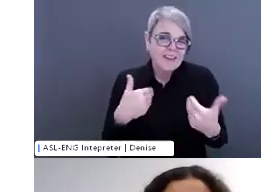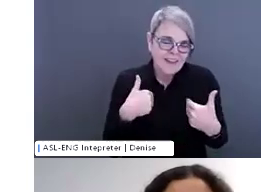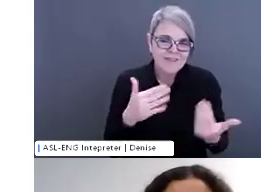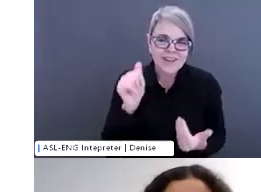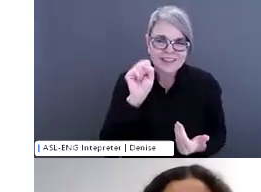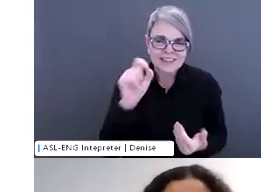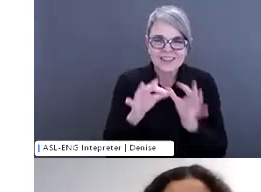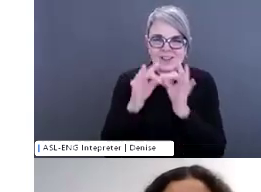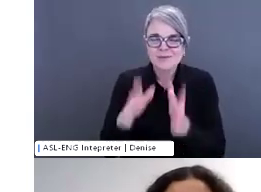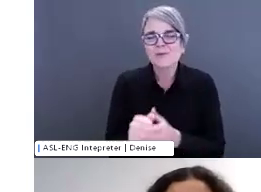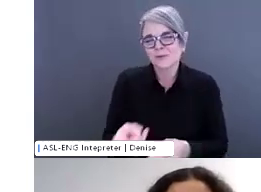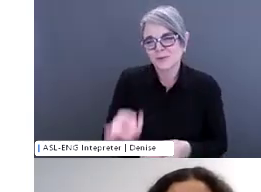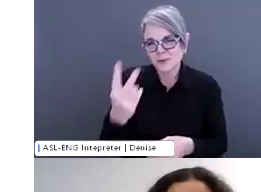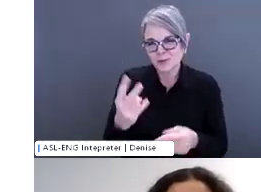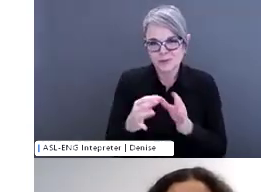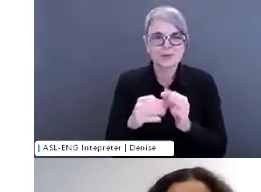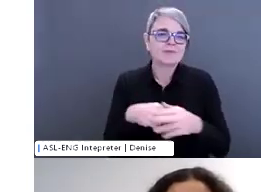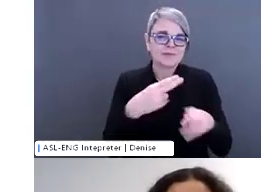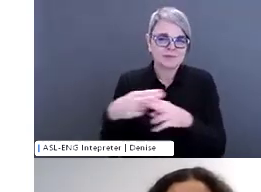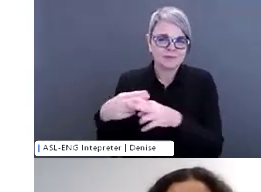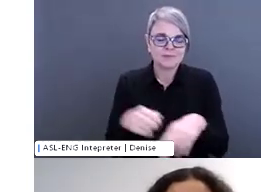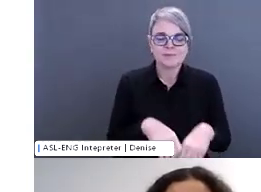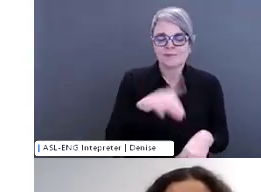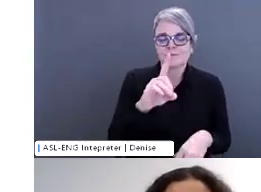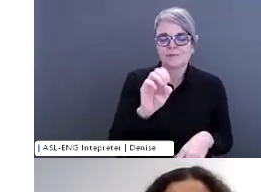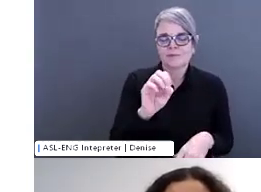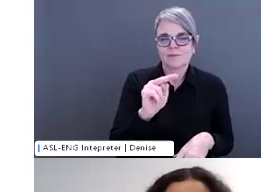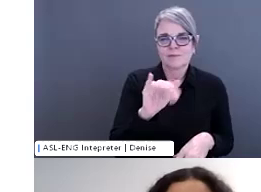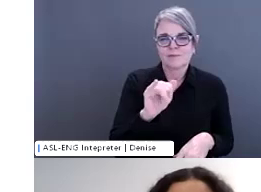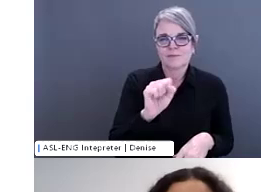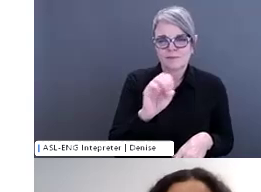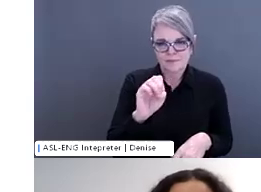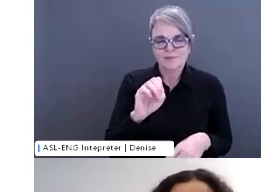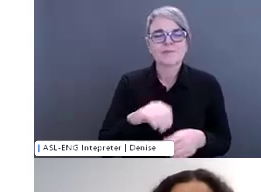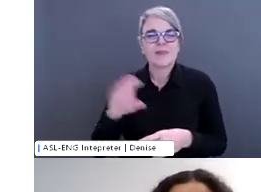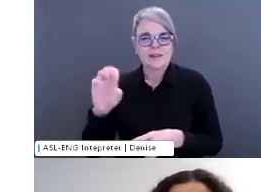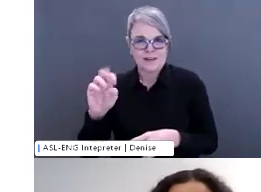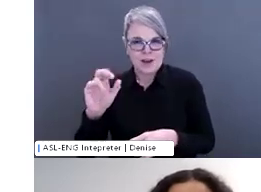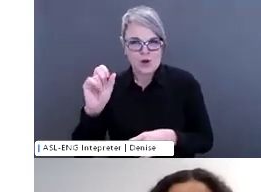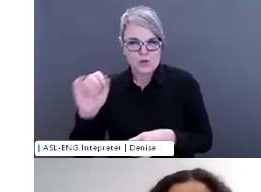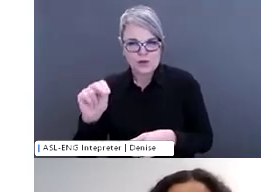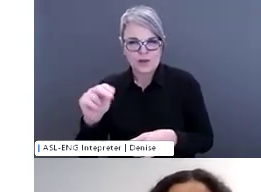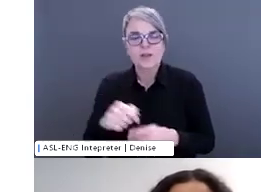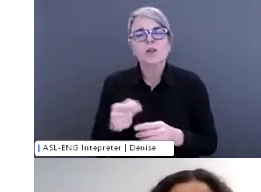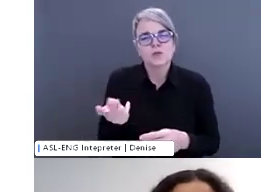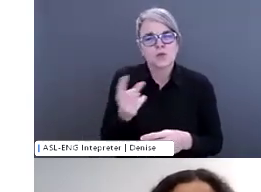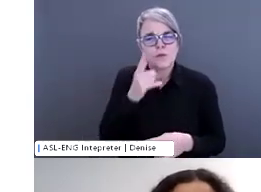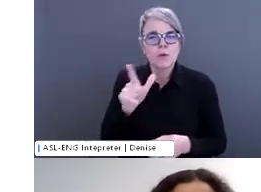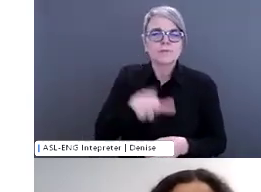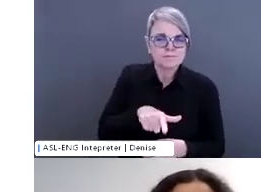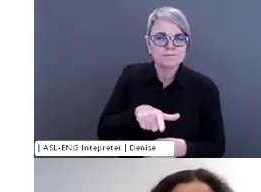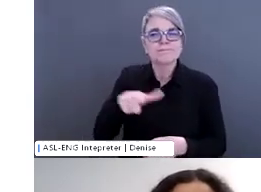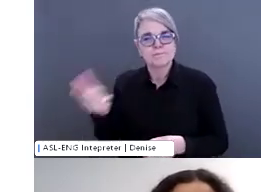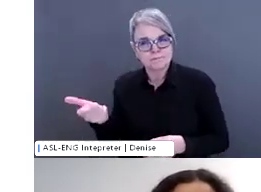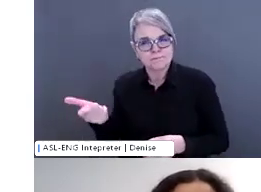Denise and Aaron, so they'll be switching on and off during the presentation today. If you want to change your view, you can go to the little